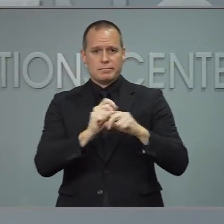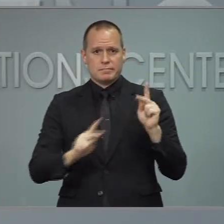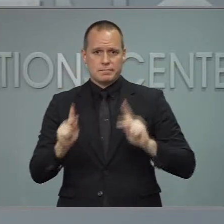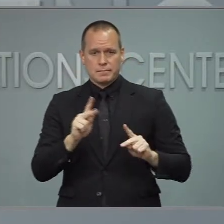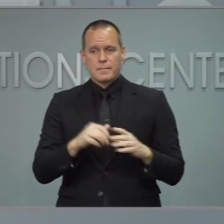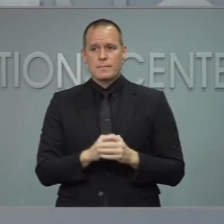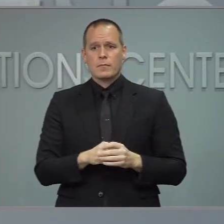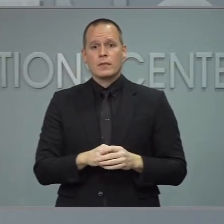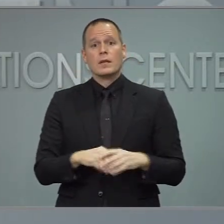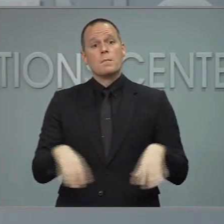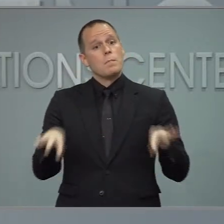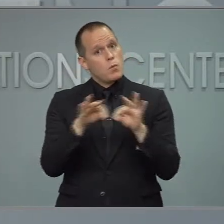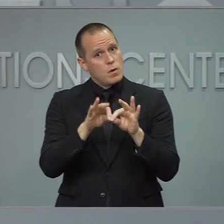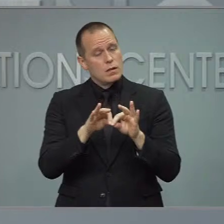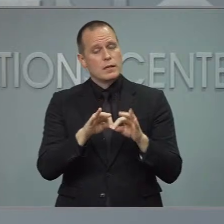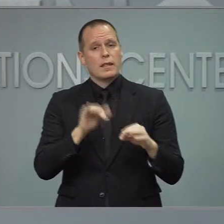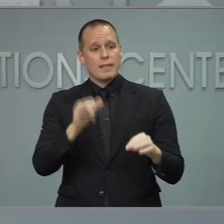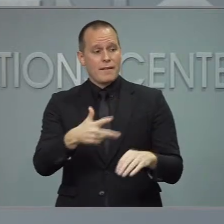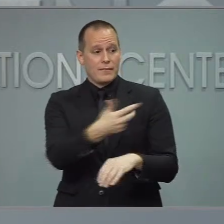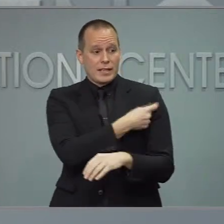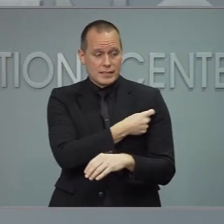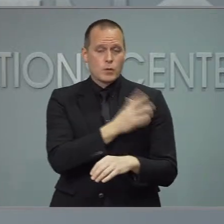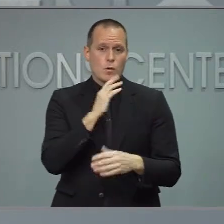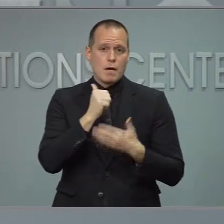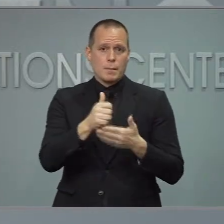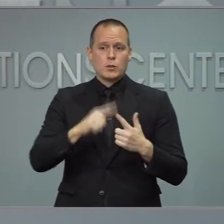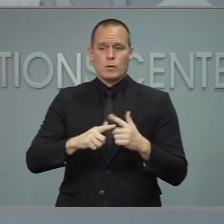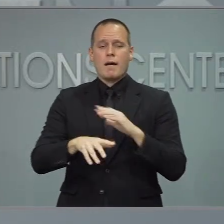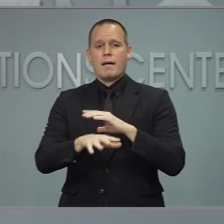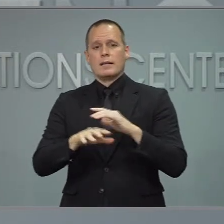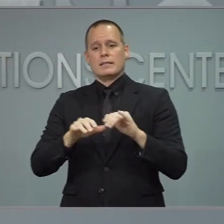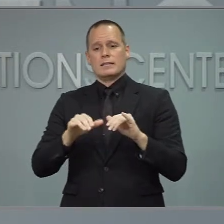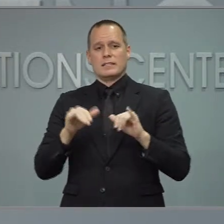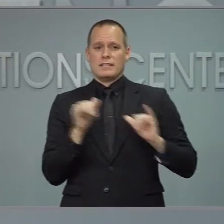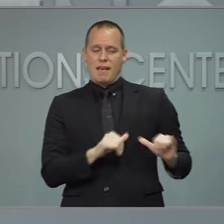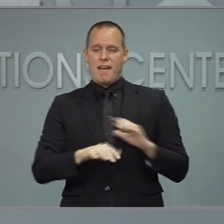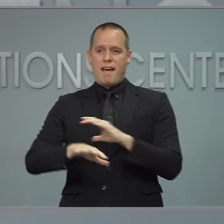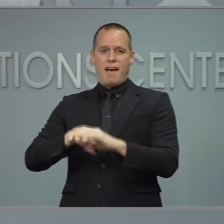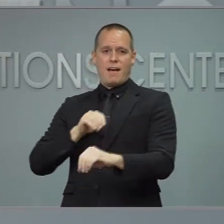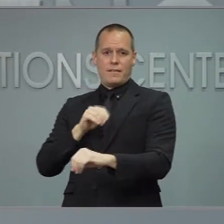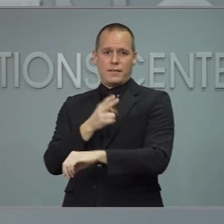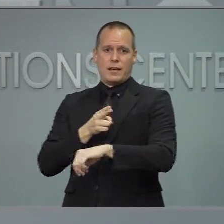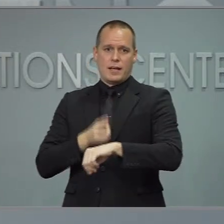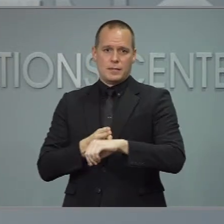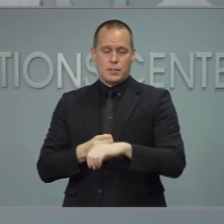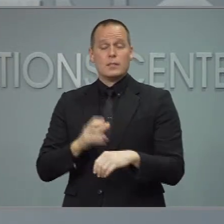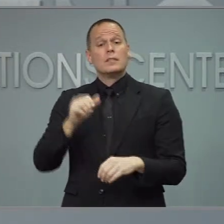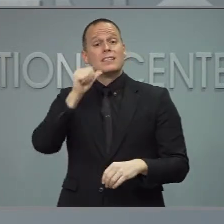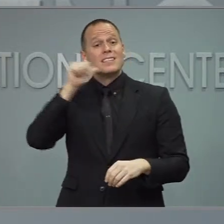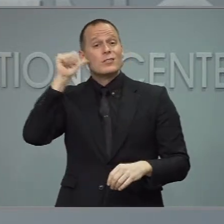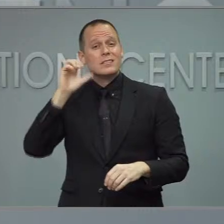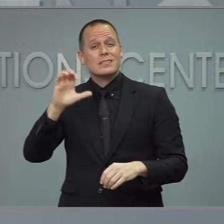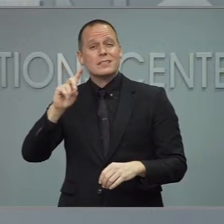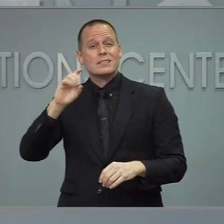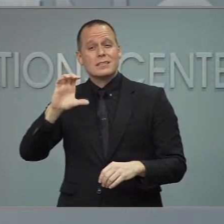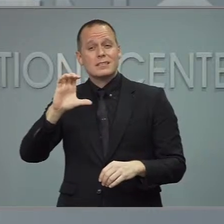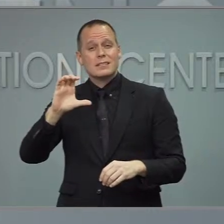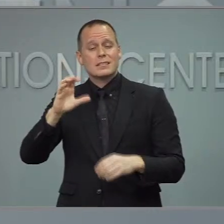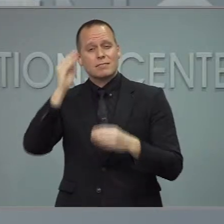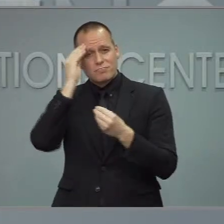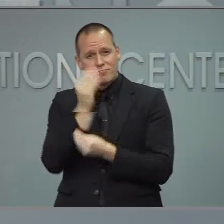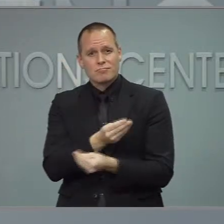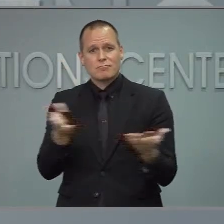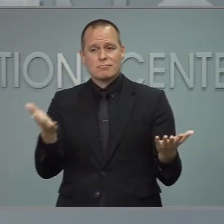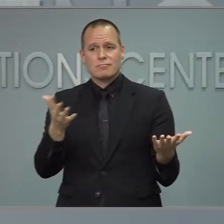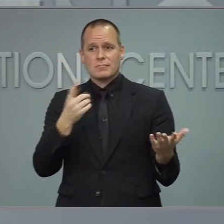them out of the hospital and prevent death. Yesterday, the CDC shared some new guidance on ways those who are